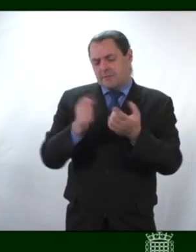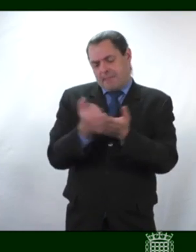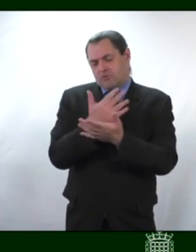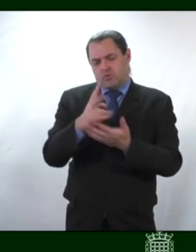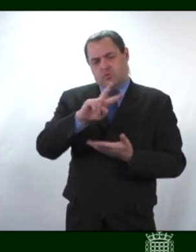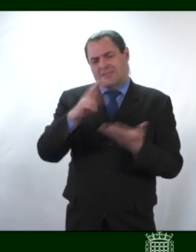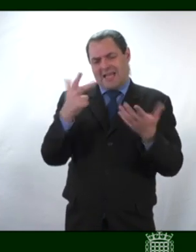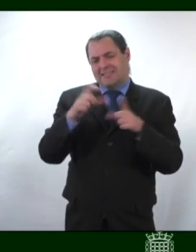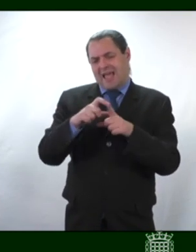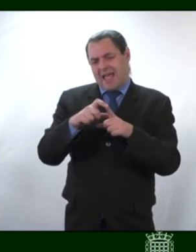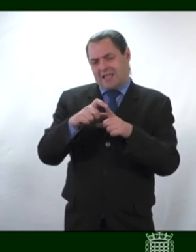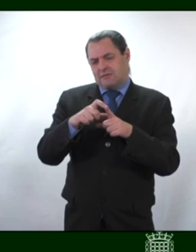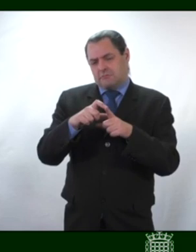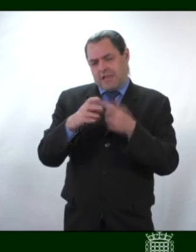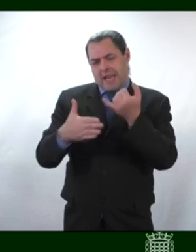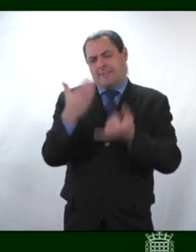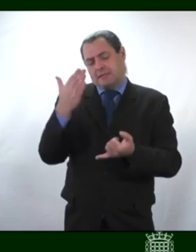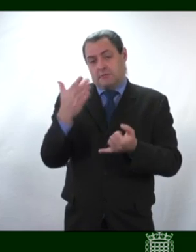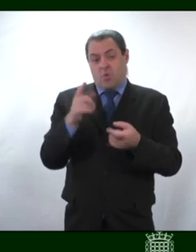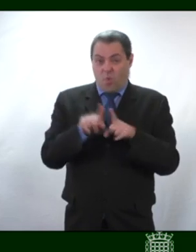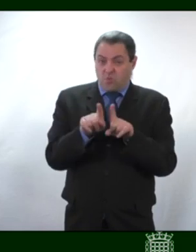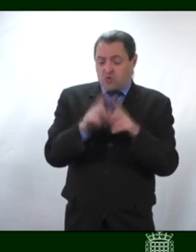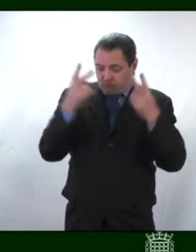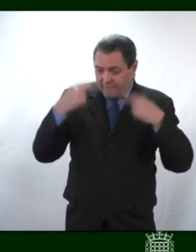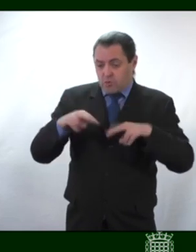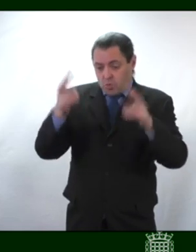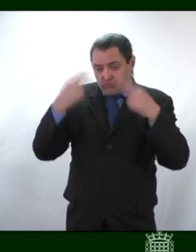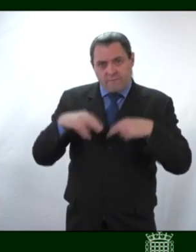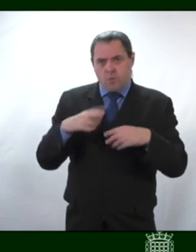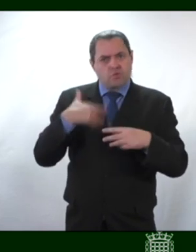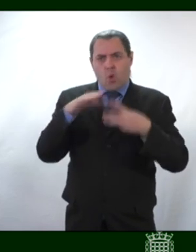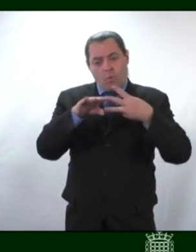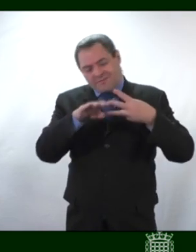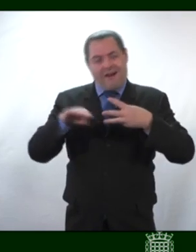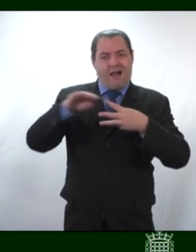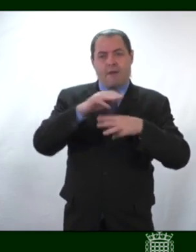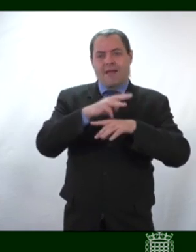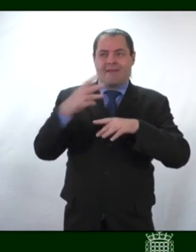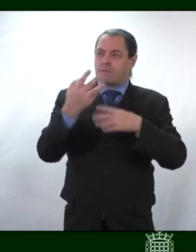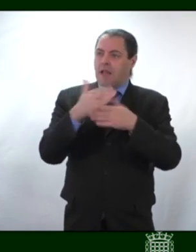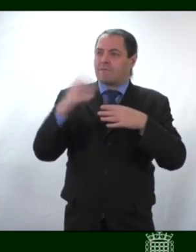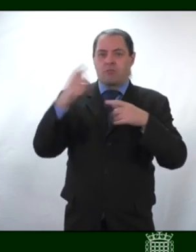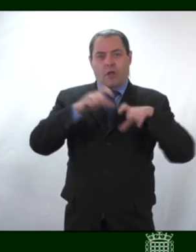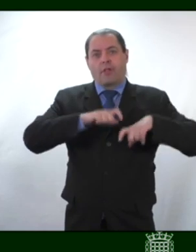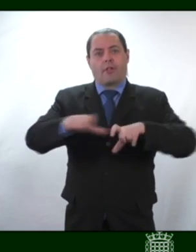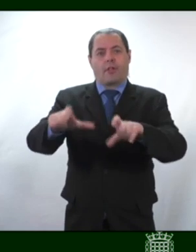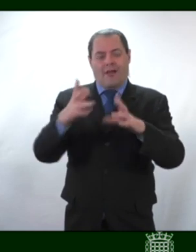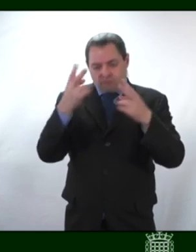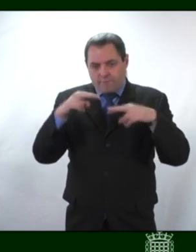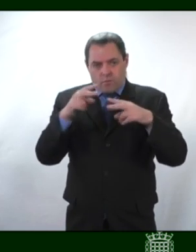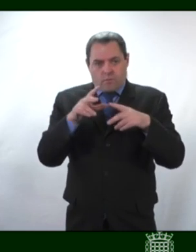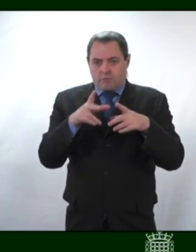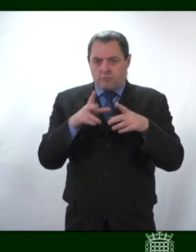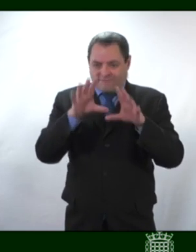keep them under review because we wouldn't want to keep these measures in place a moment longer than they're needed. Jardine. Mr.